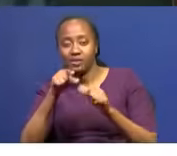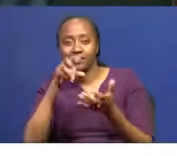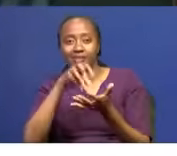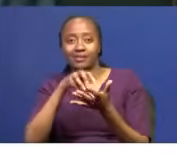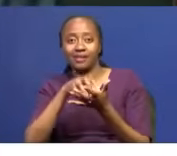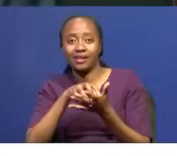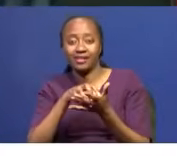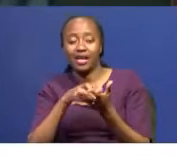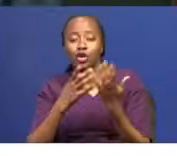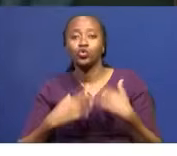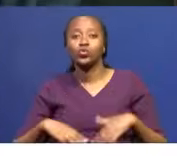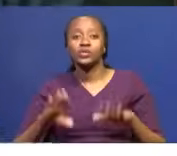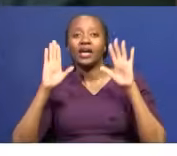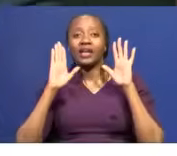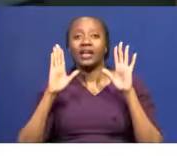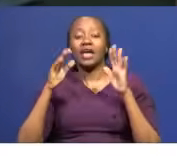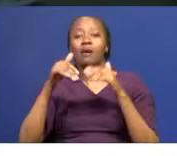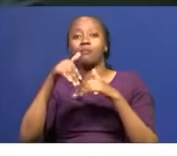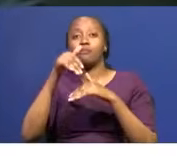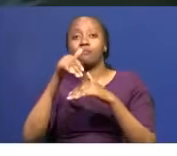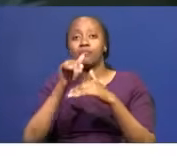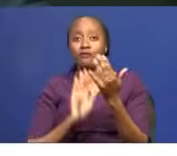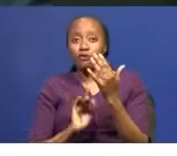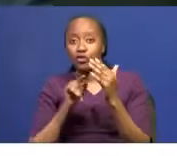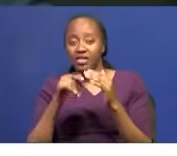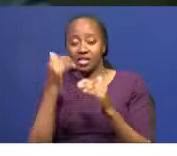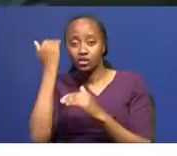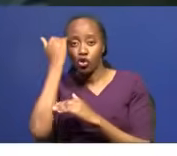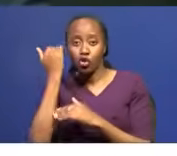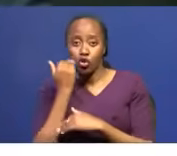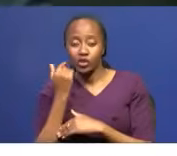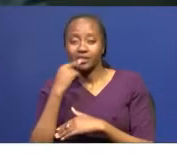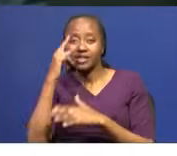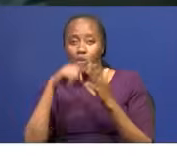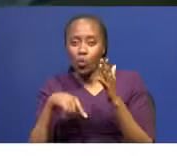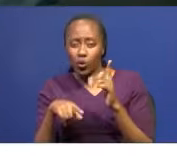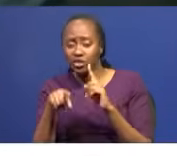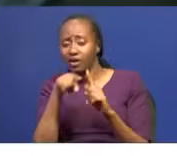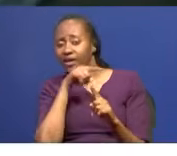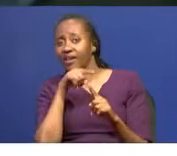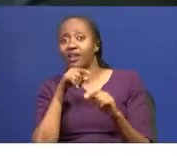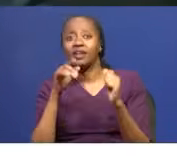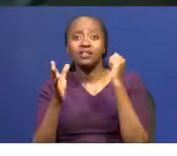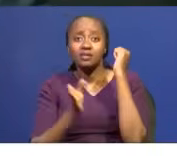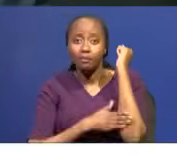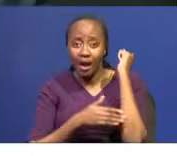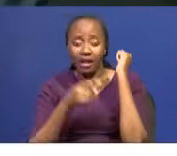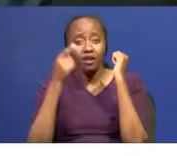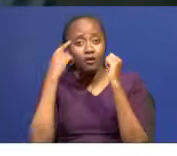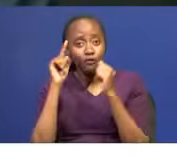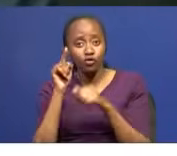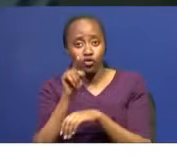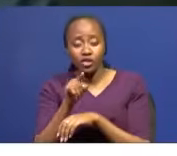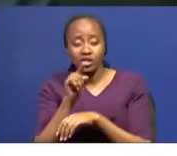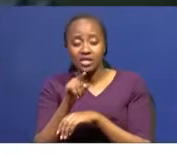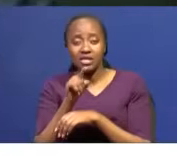surrender before this court for trial. The offense of murder in Kenya is an extraditable offense, and the same satisfies the